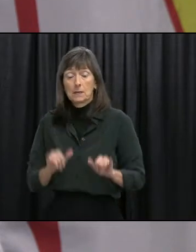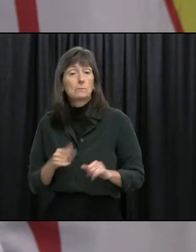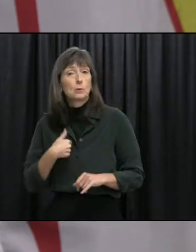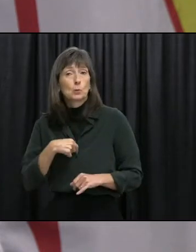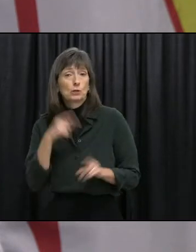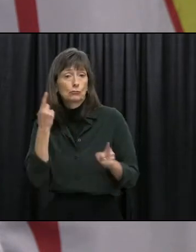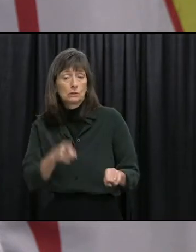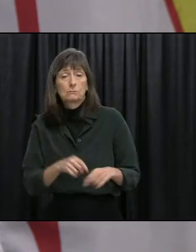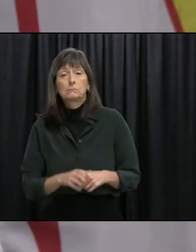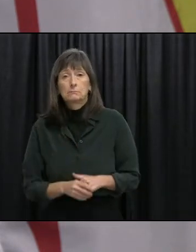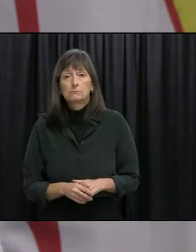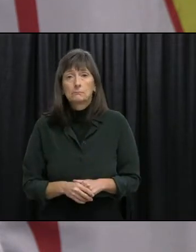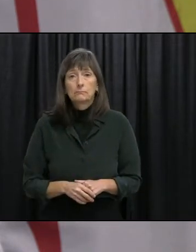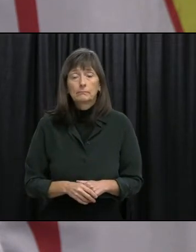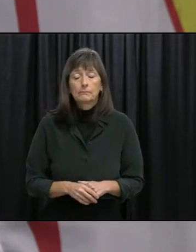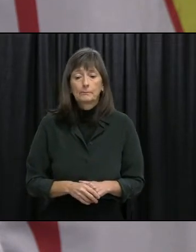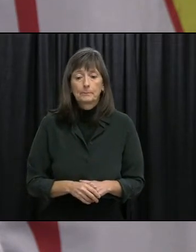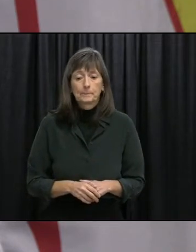Okay, thank you.